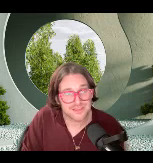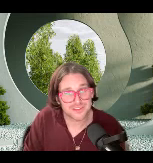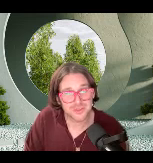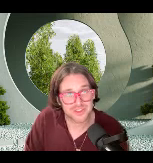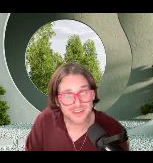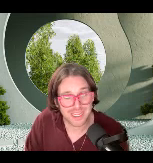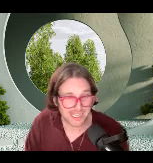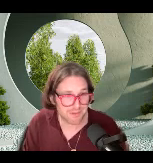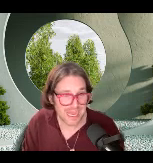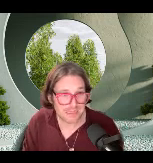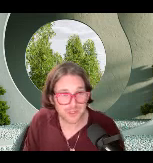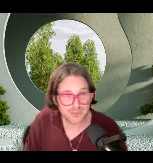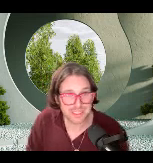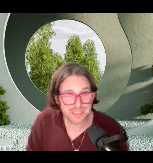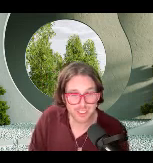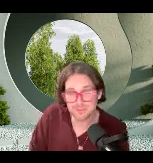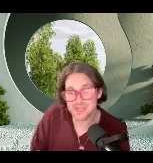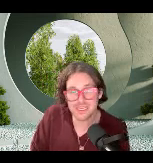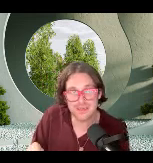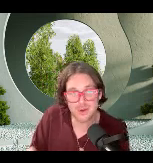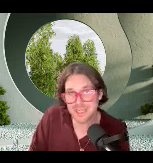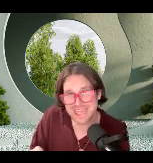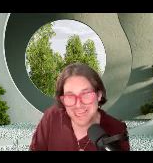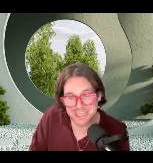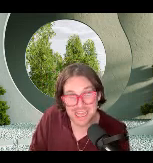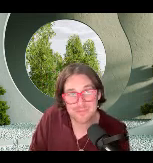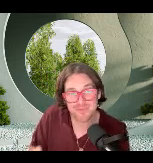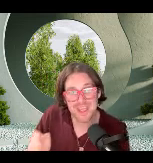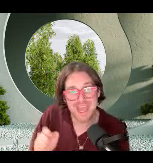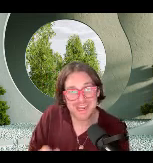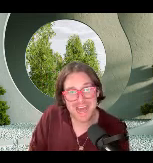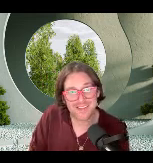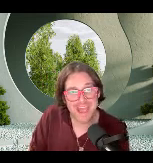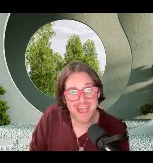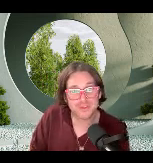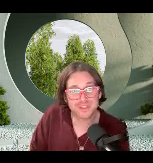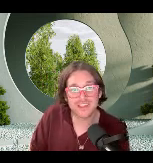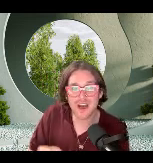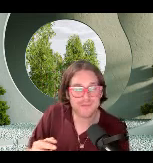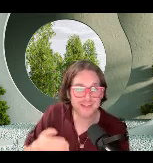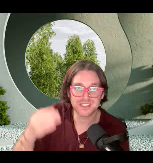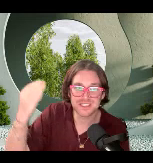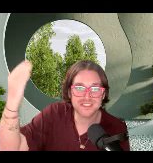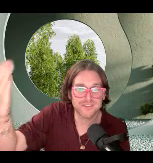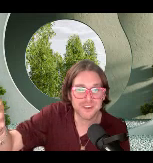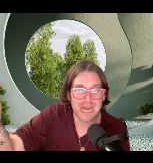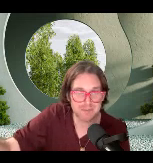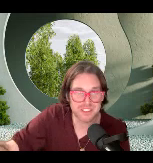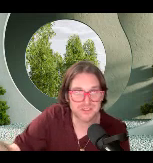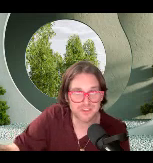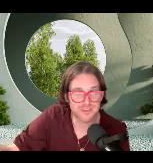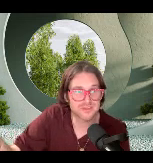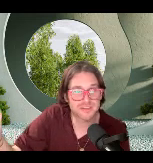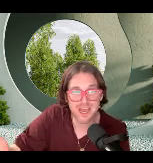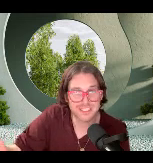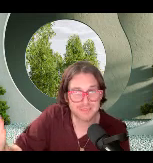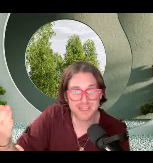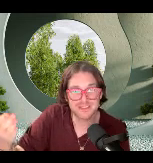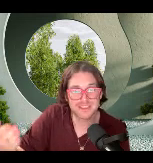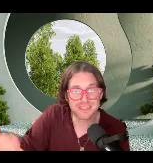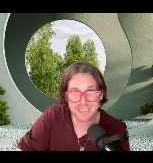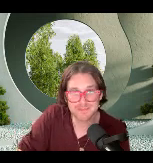at our institution, and in Blackboard, we have a little plugin known as Ally. And Ally will give automatically these different options for students